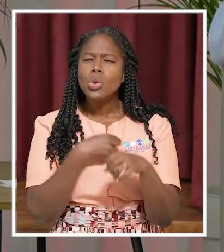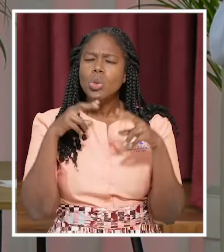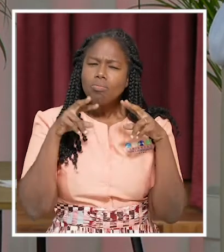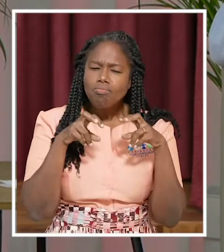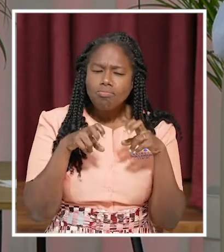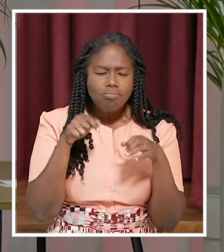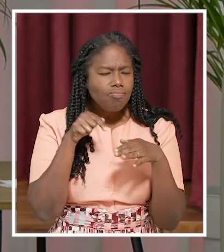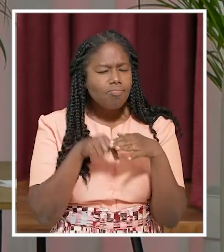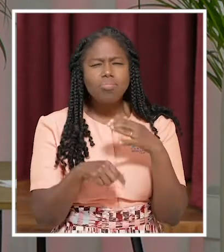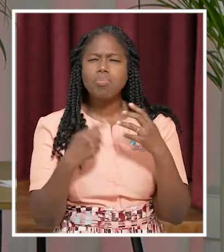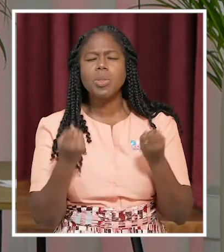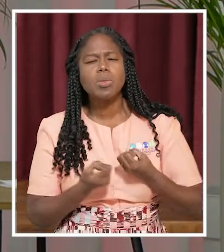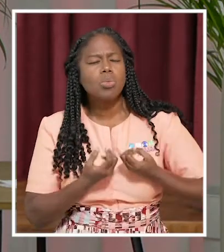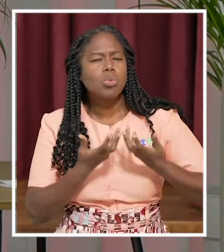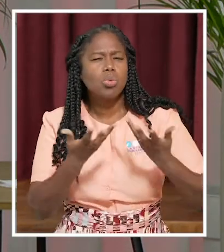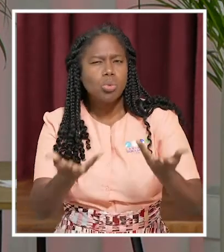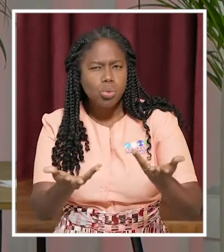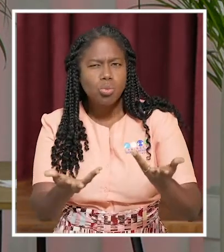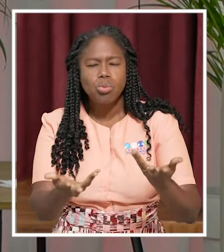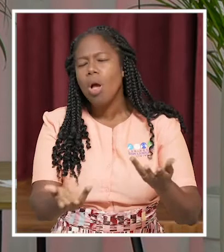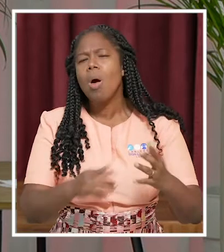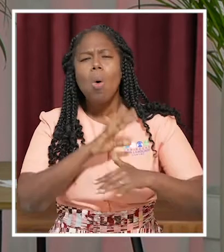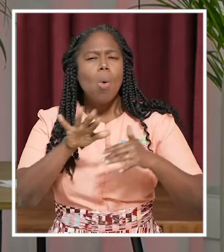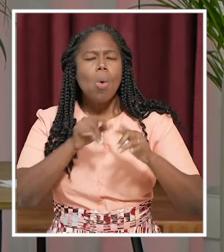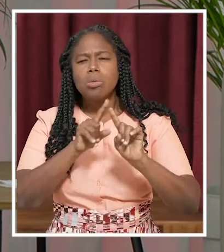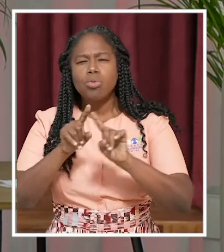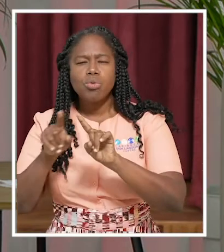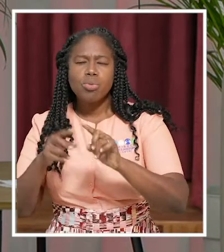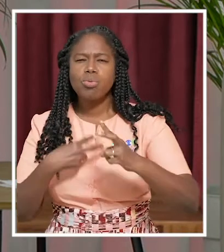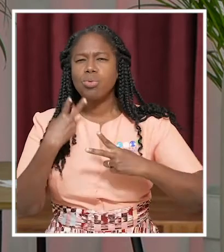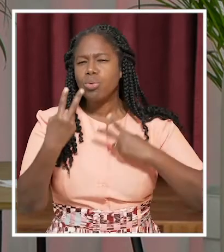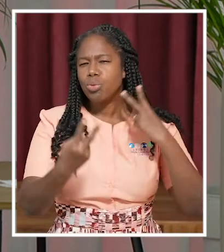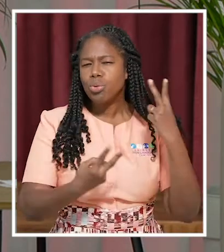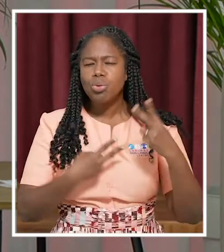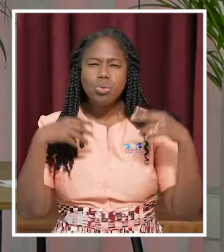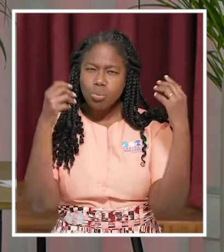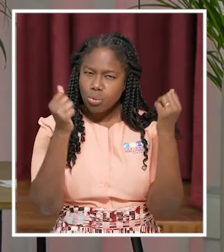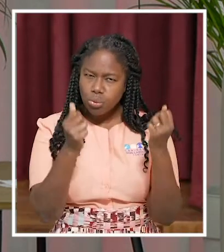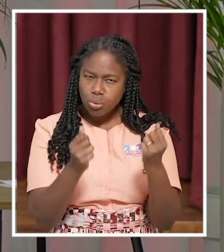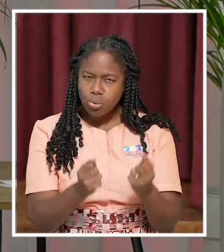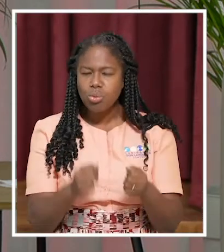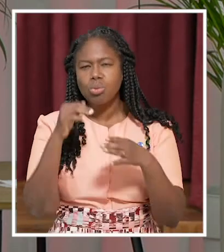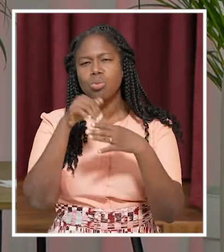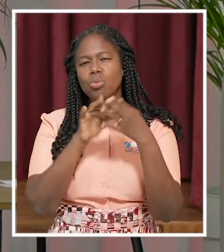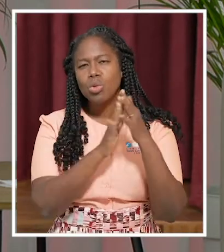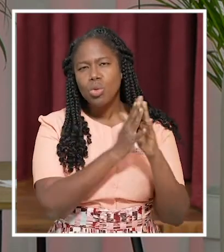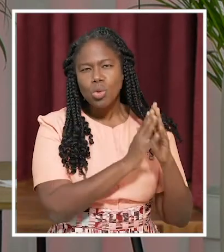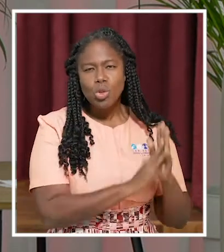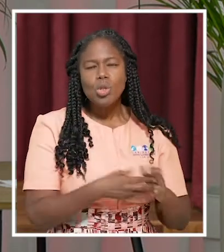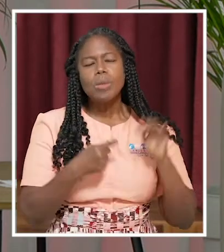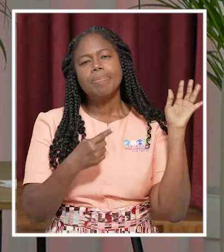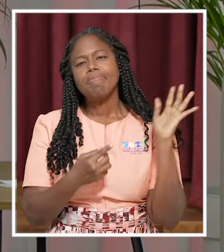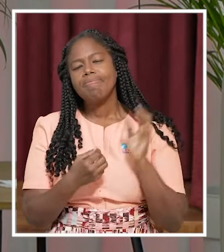bring the voices to you in the community. We know we had to do this differently this time because of the pandemic, and we are still going to